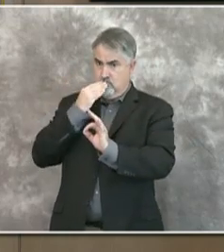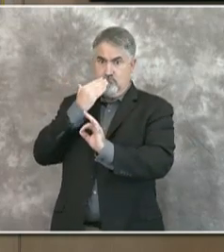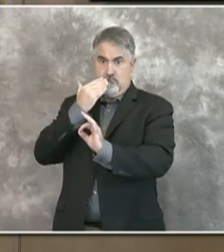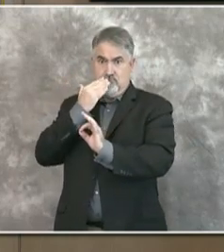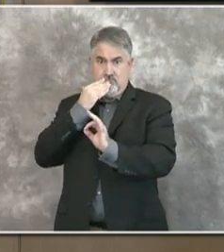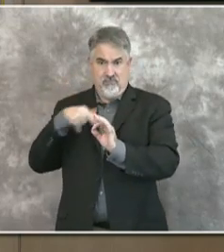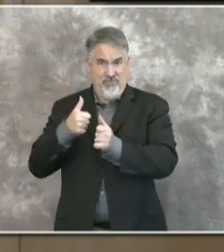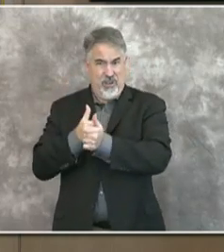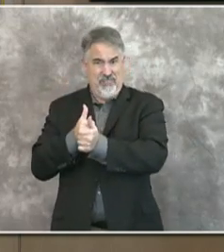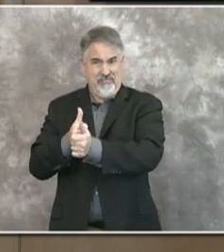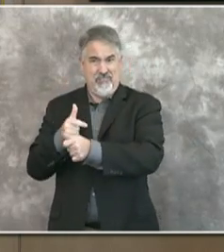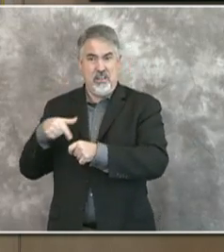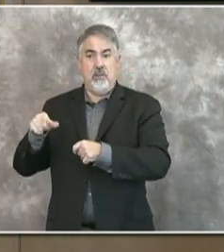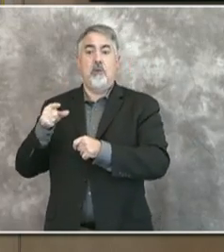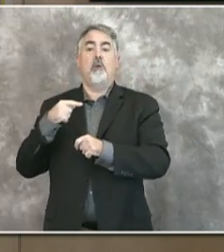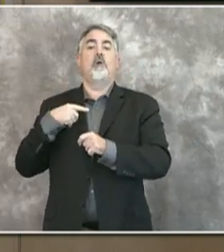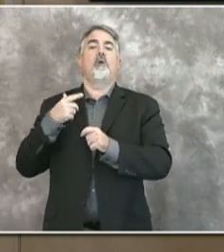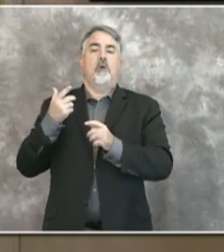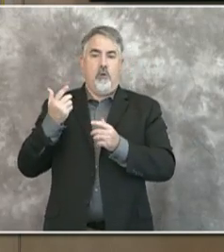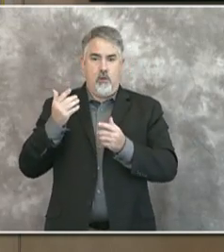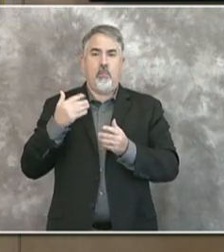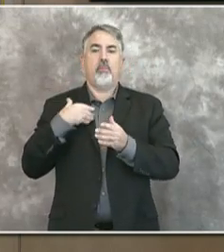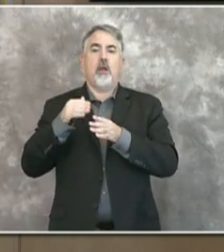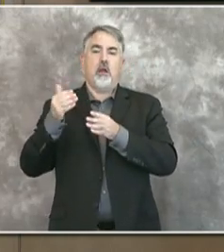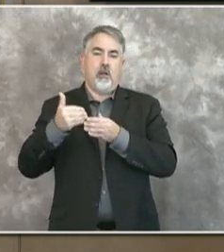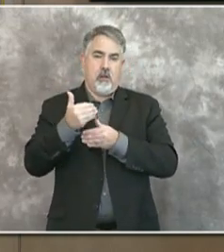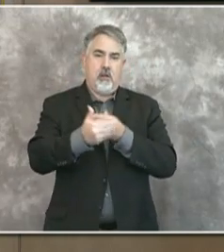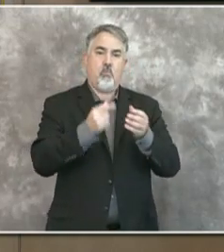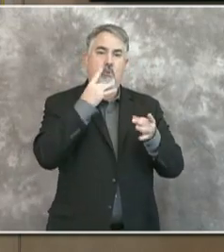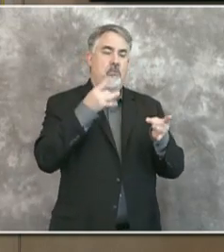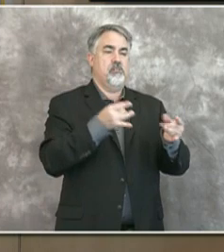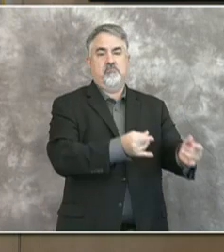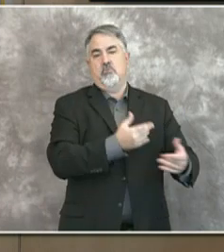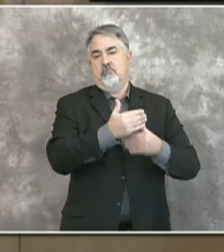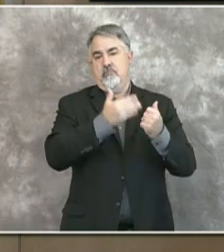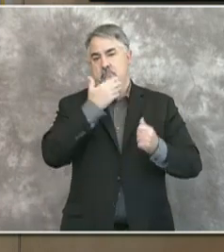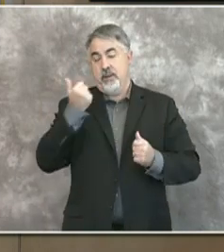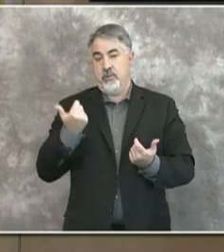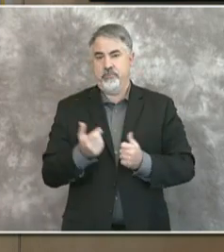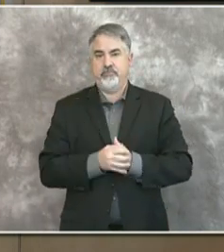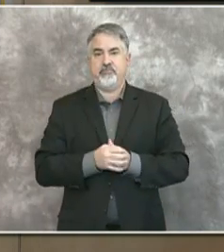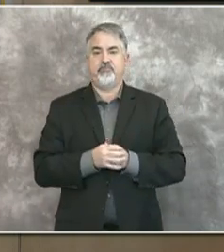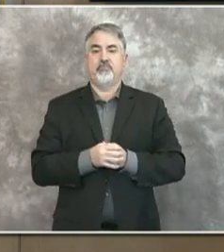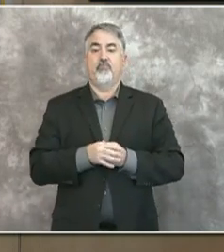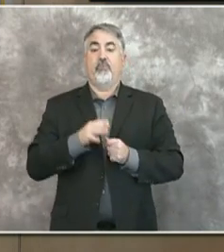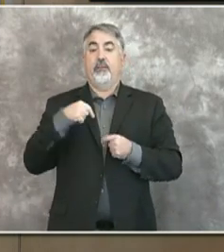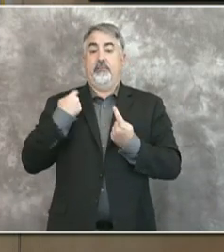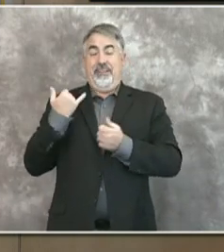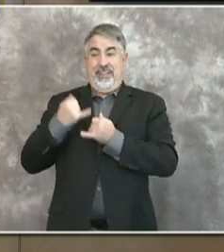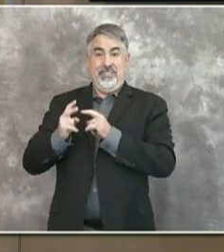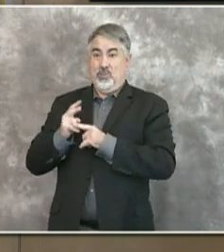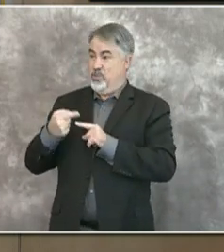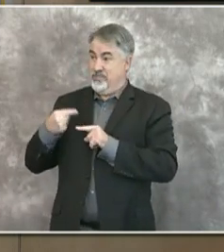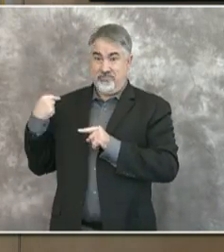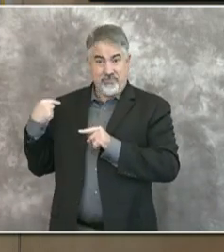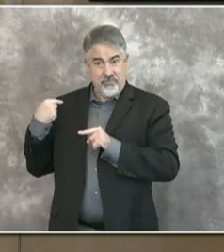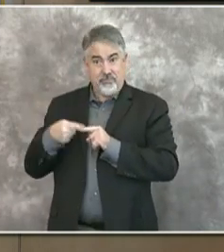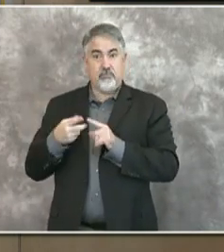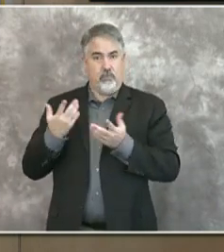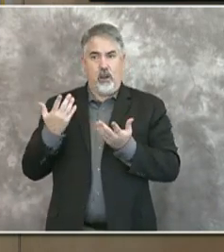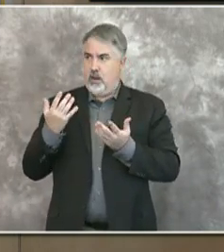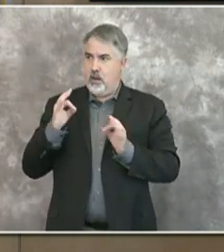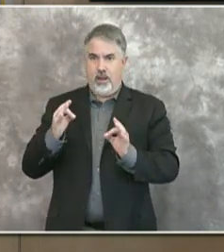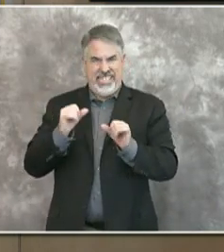out of this. We really have to be smart about what we're doing. We have done great over the past 2 weeks, and we need to continue